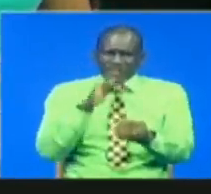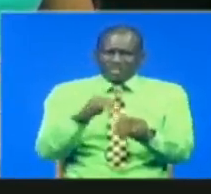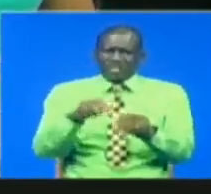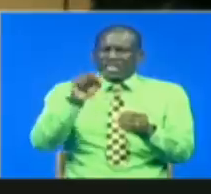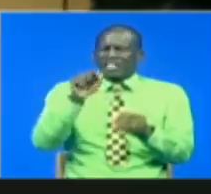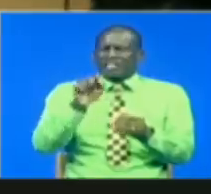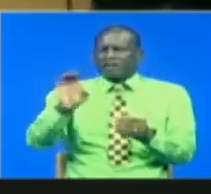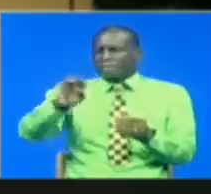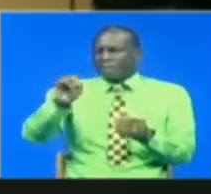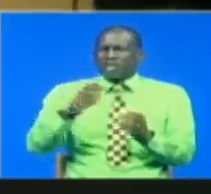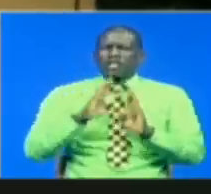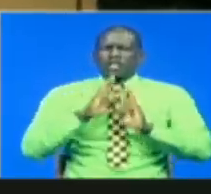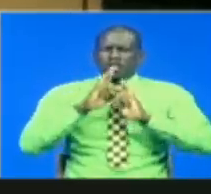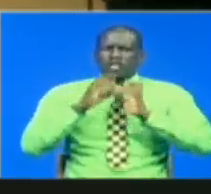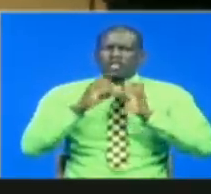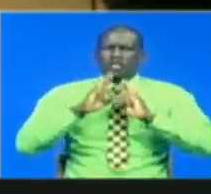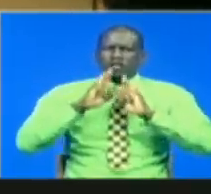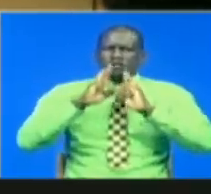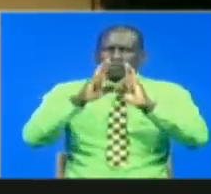reports.